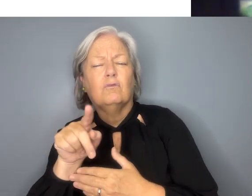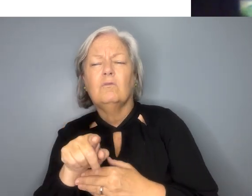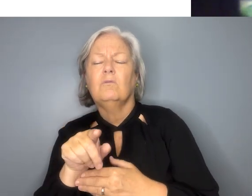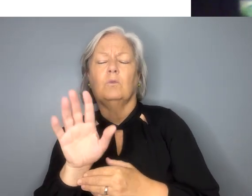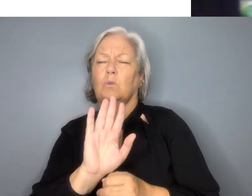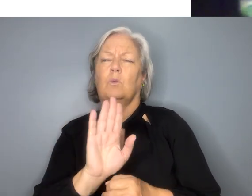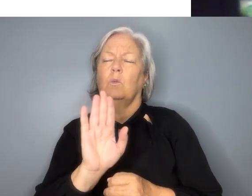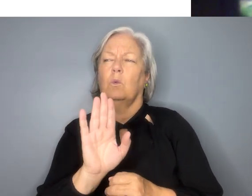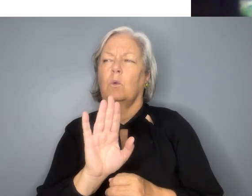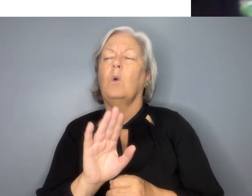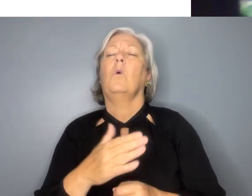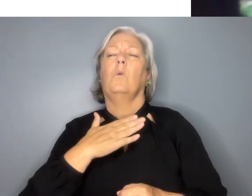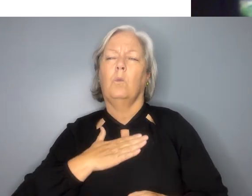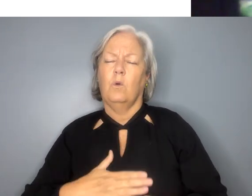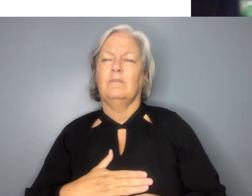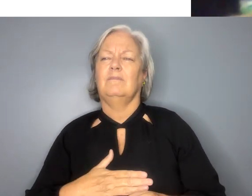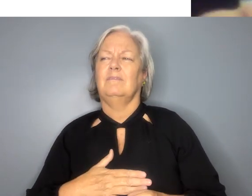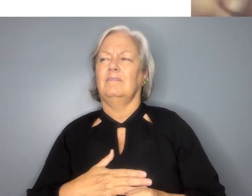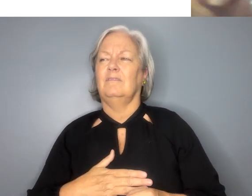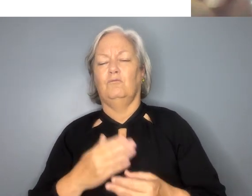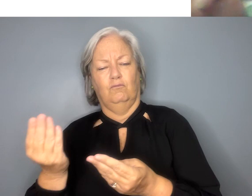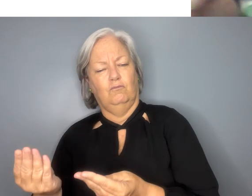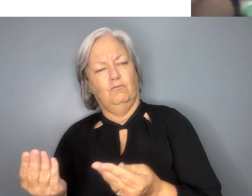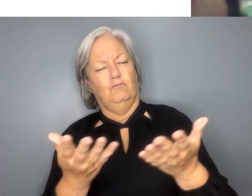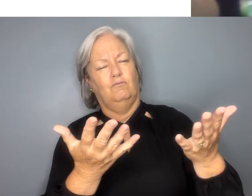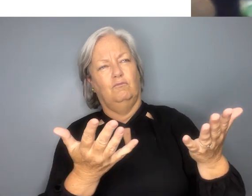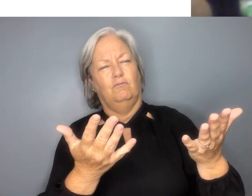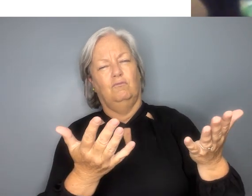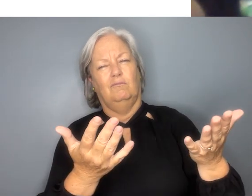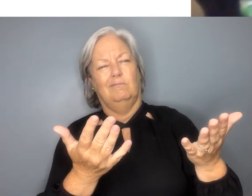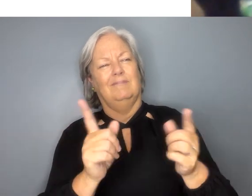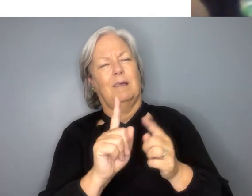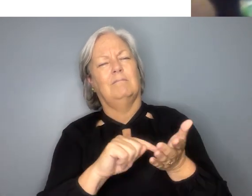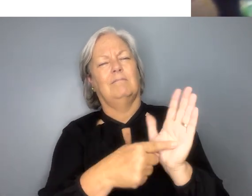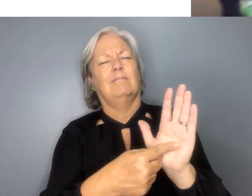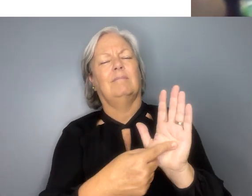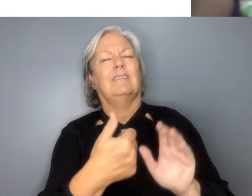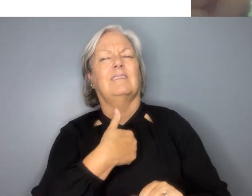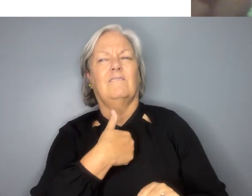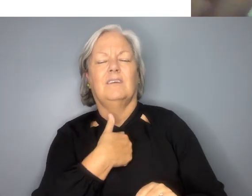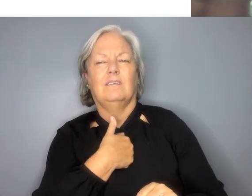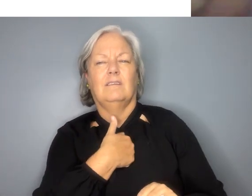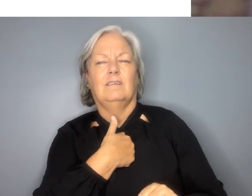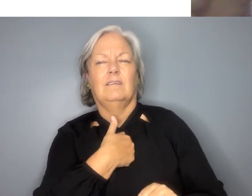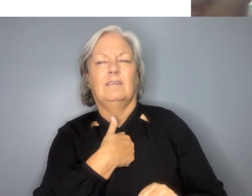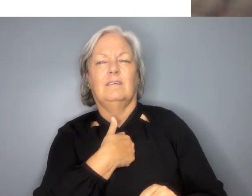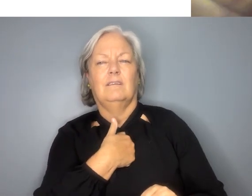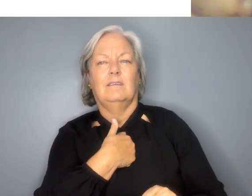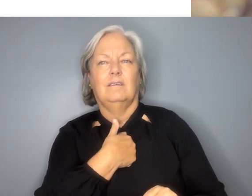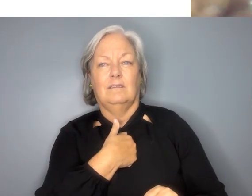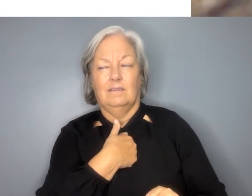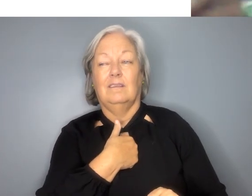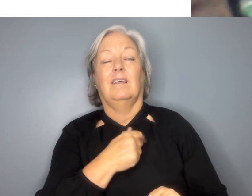the ability to gain better understanding of yourself. And the destruction of